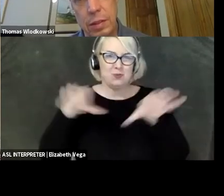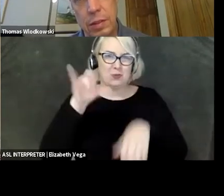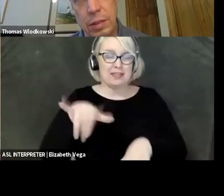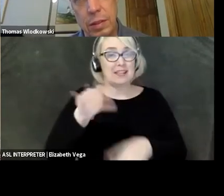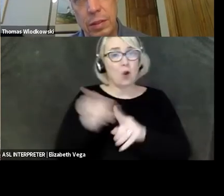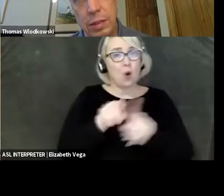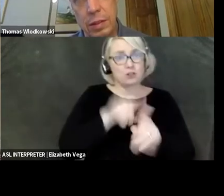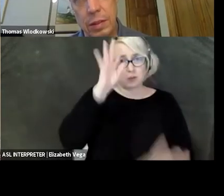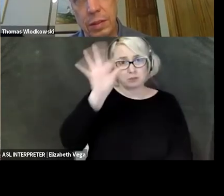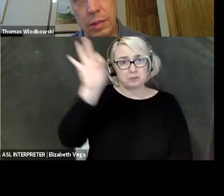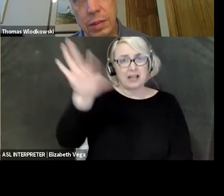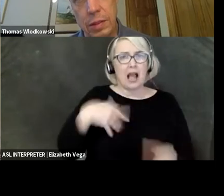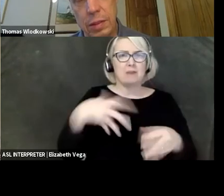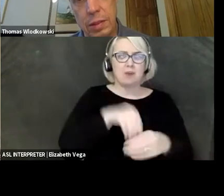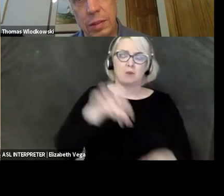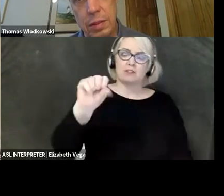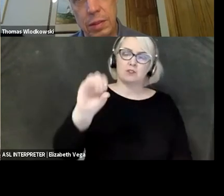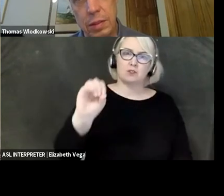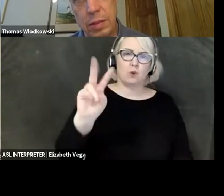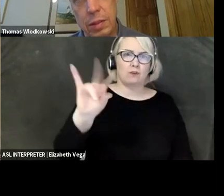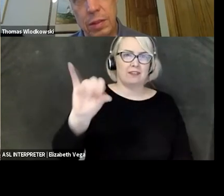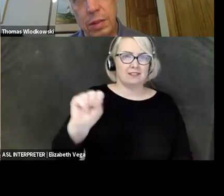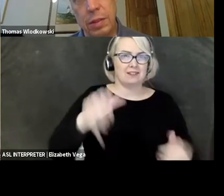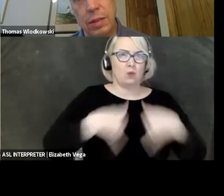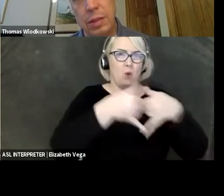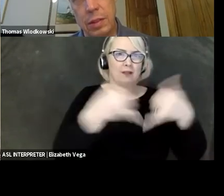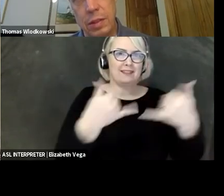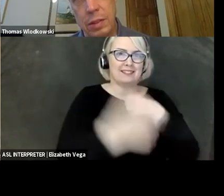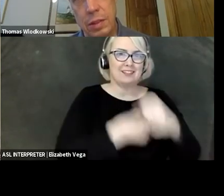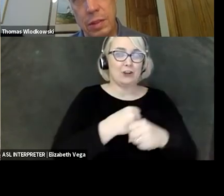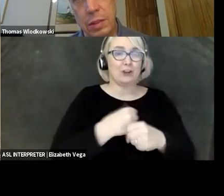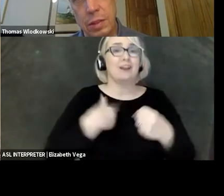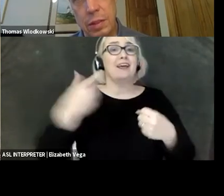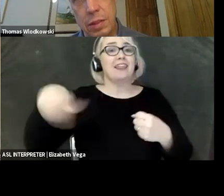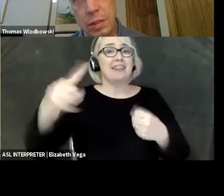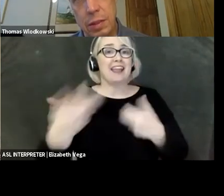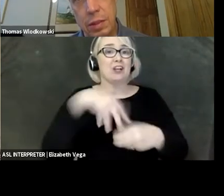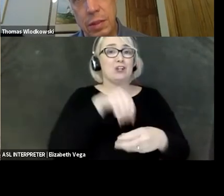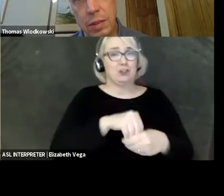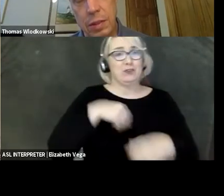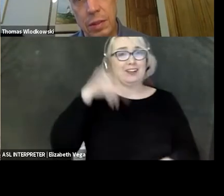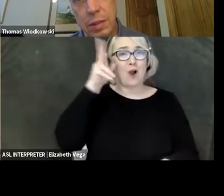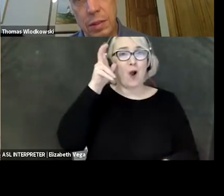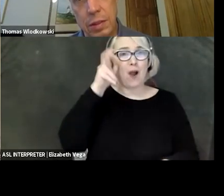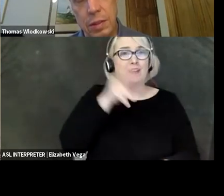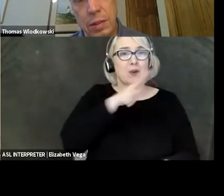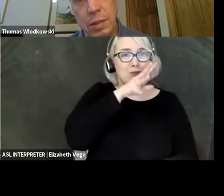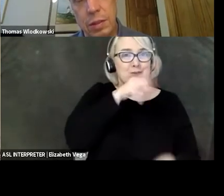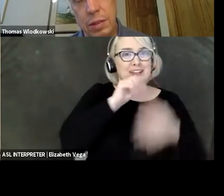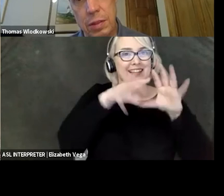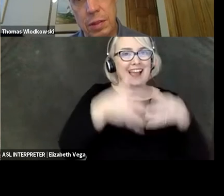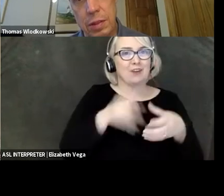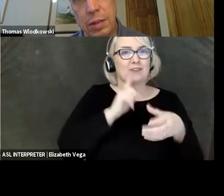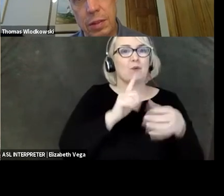involved with the Sovis Awards this year, and they've included audio description as a category for narrators. So I'm putting together a